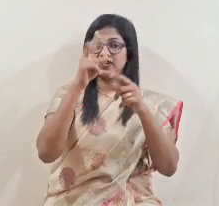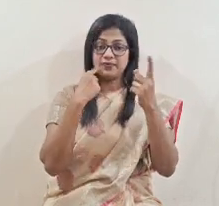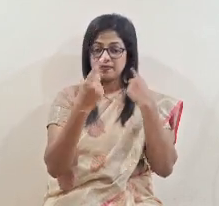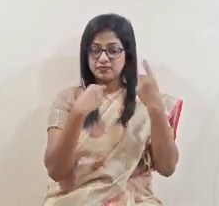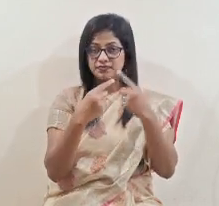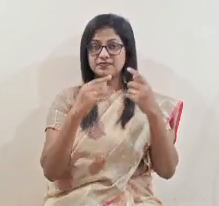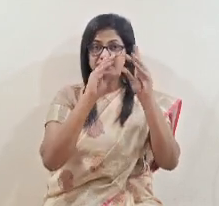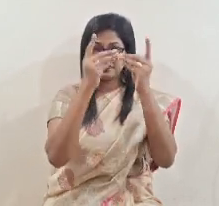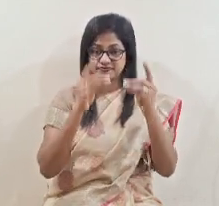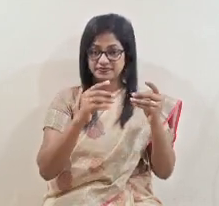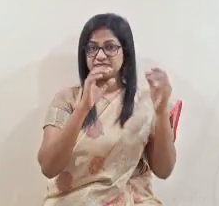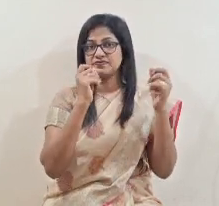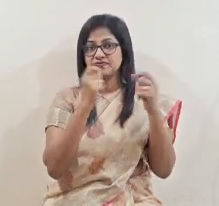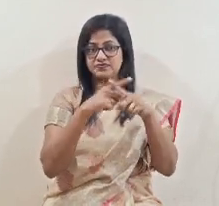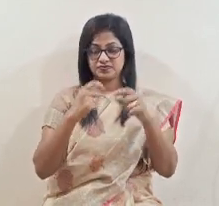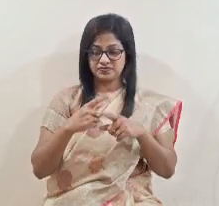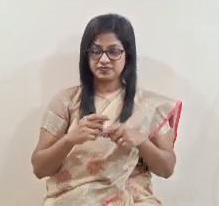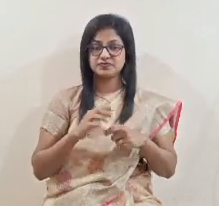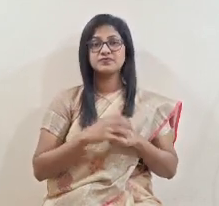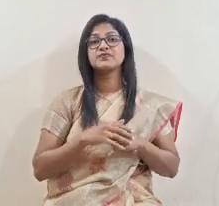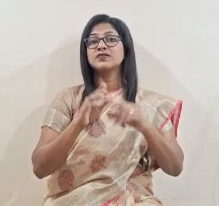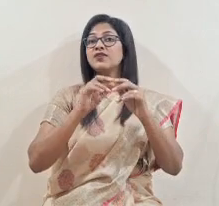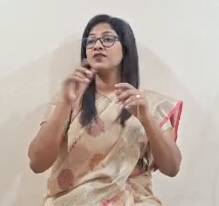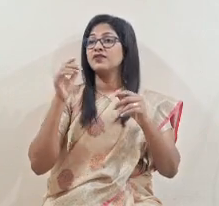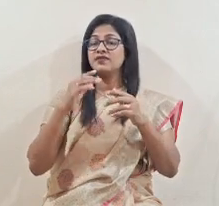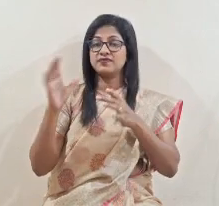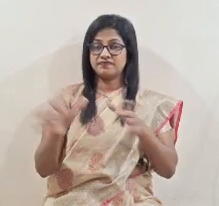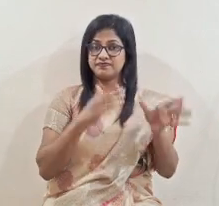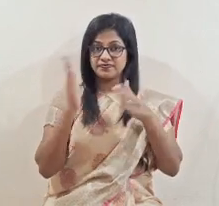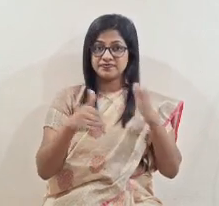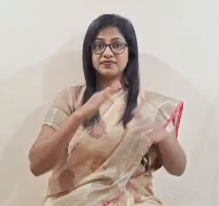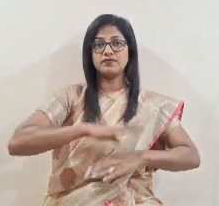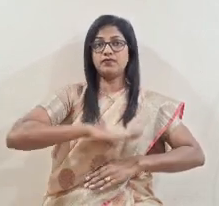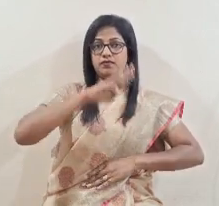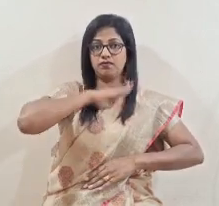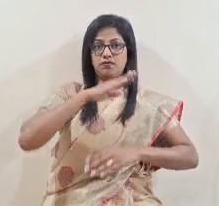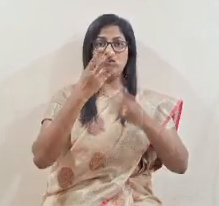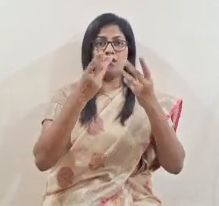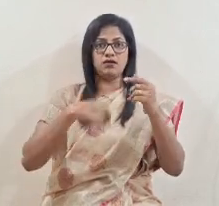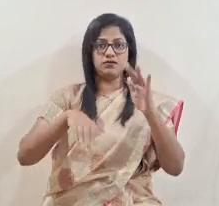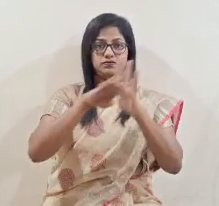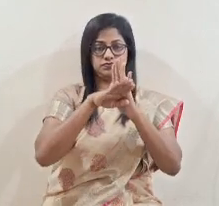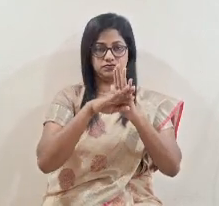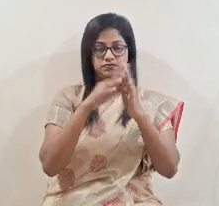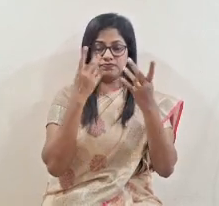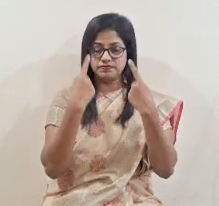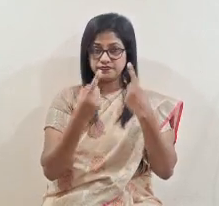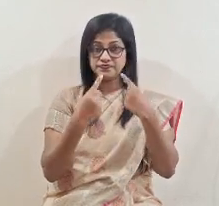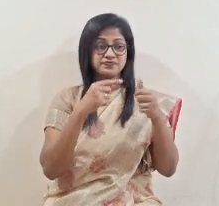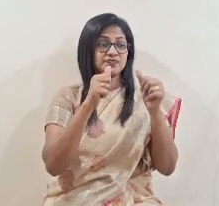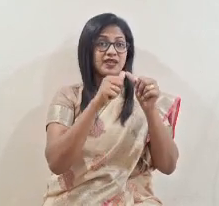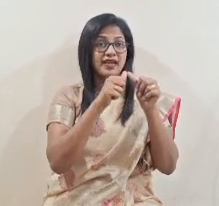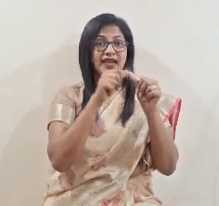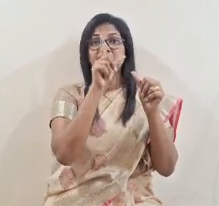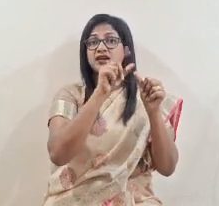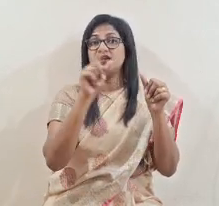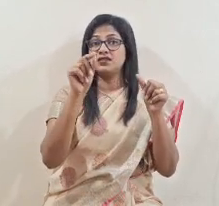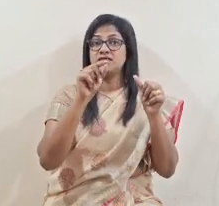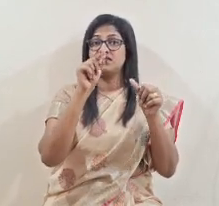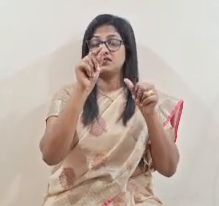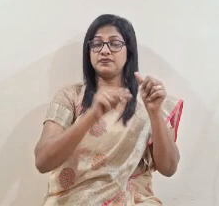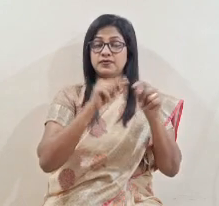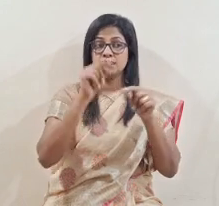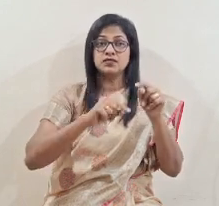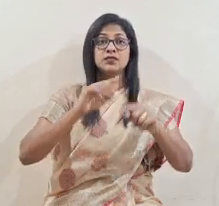used to design these parameters. So for frequency, satisfaction levels was calculated, where A is